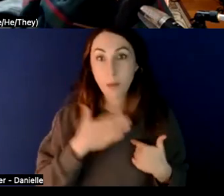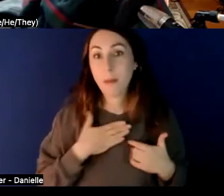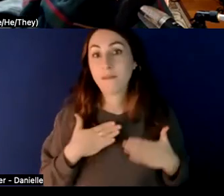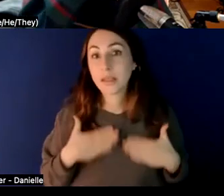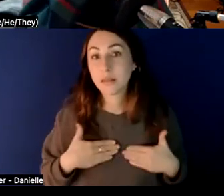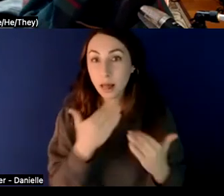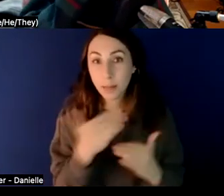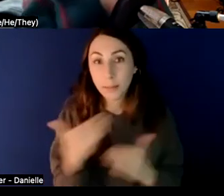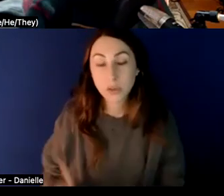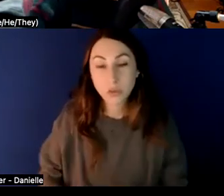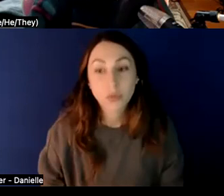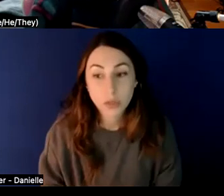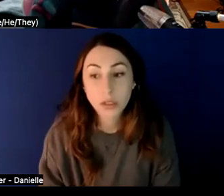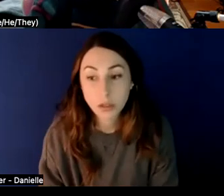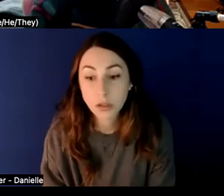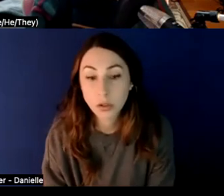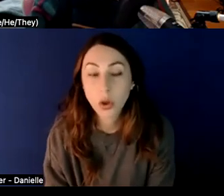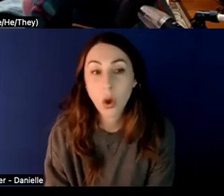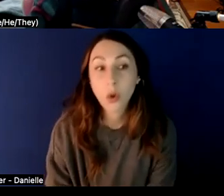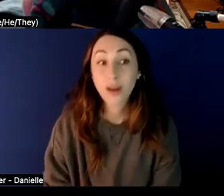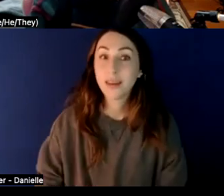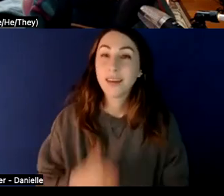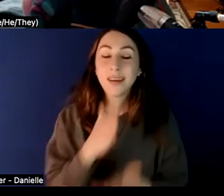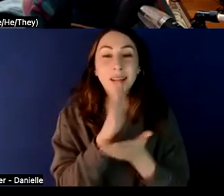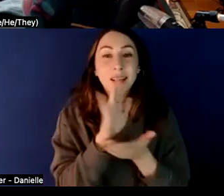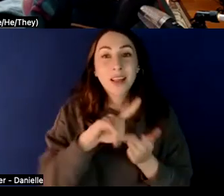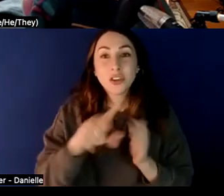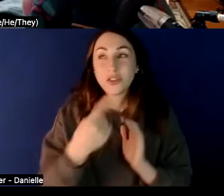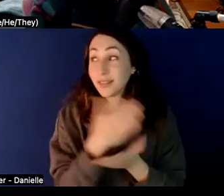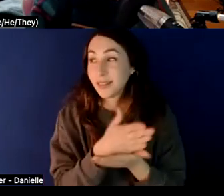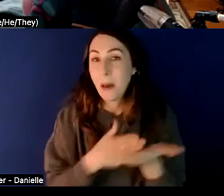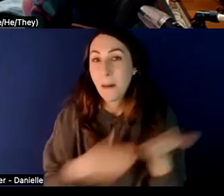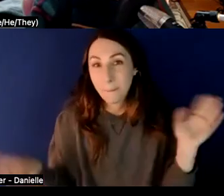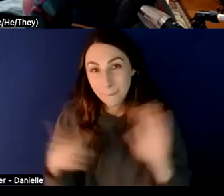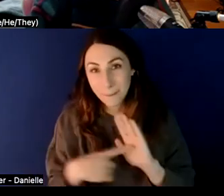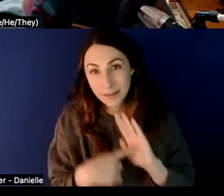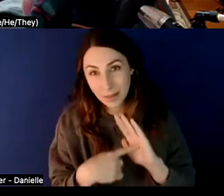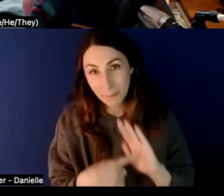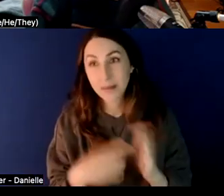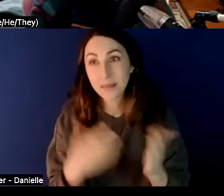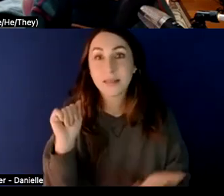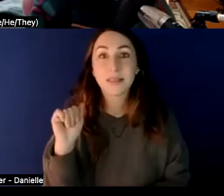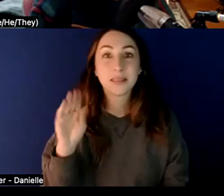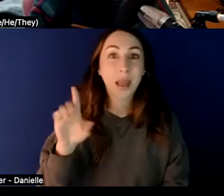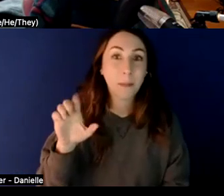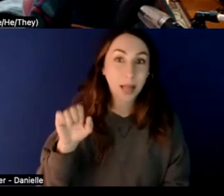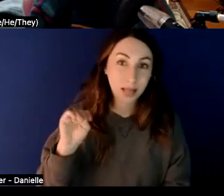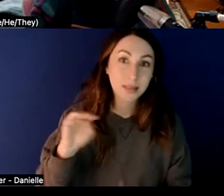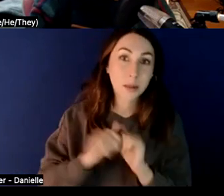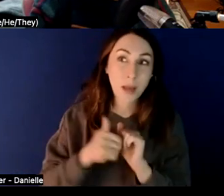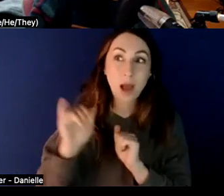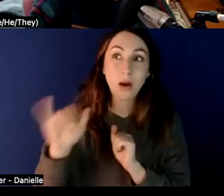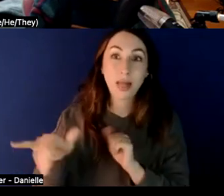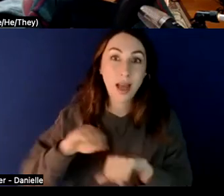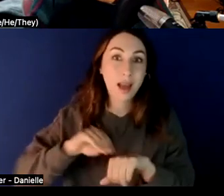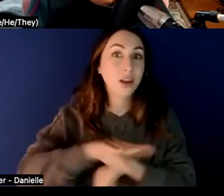limitations. So that's some example, just a few examples of ableism and how it contributes to